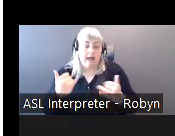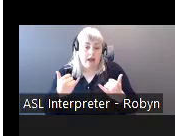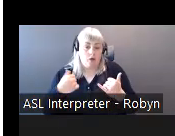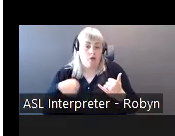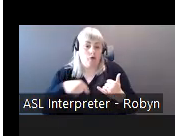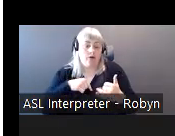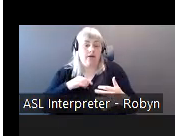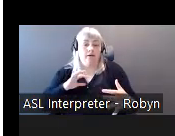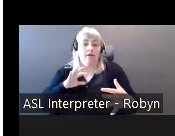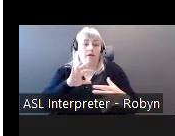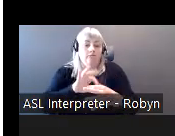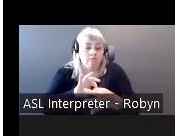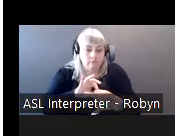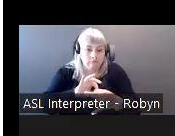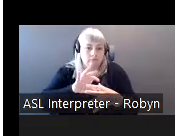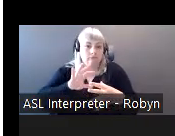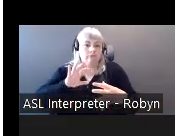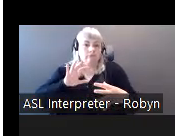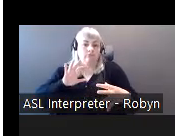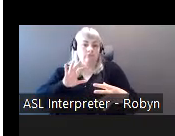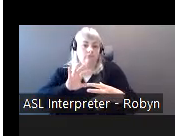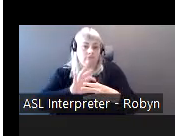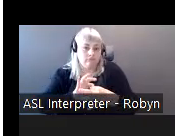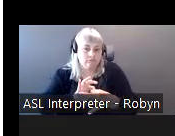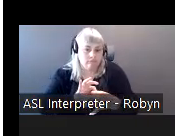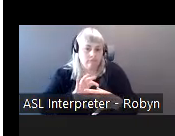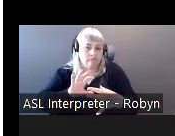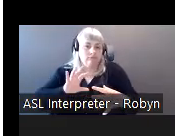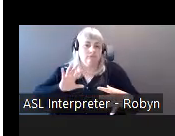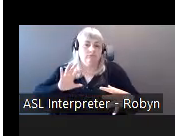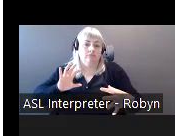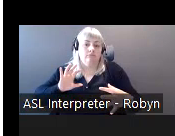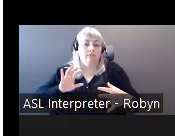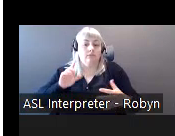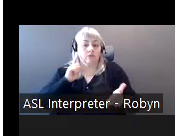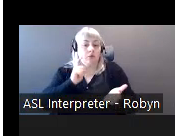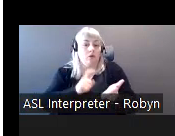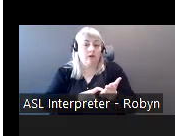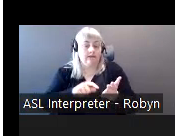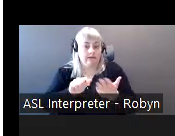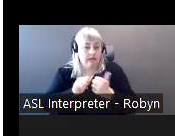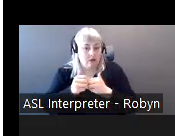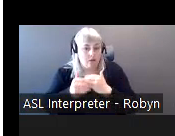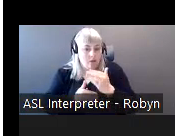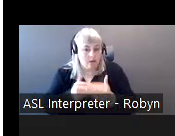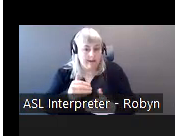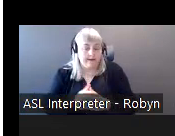So just really noticing, how are you doing in this moment?